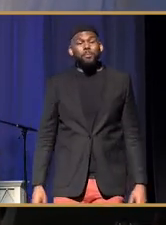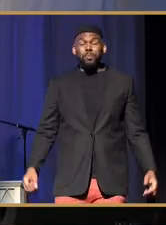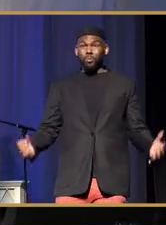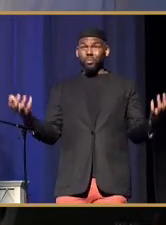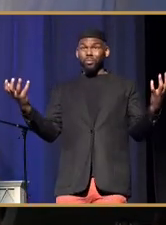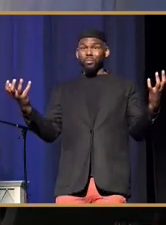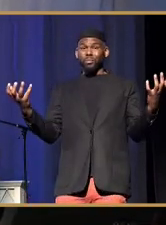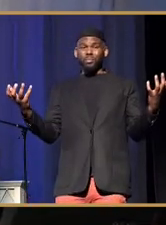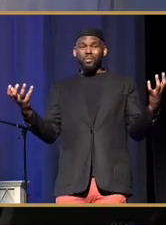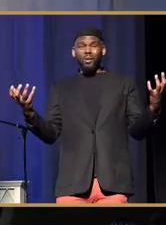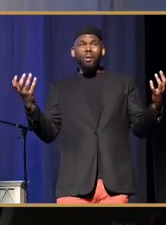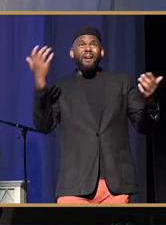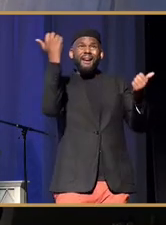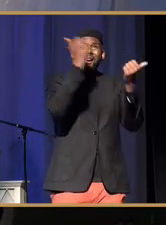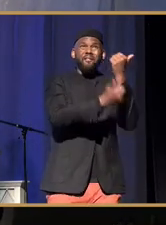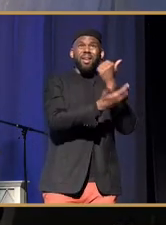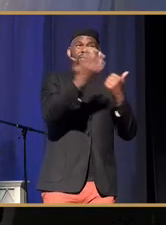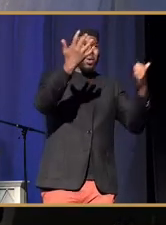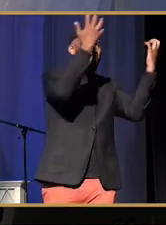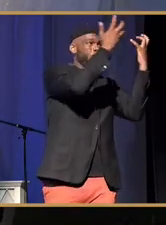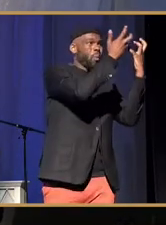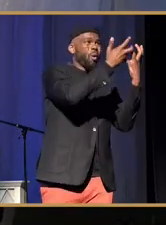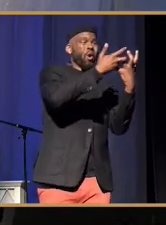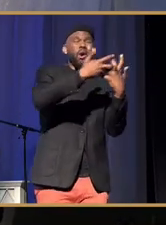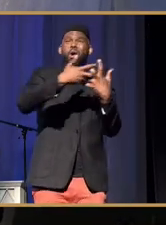heal. All things were